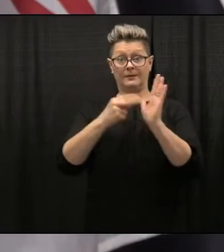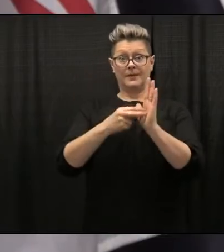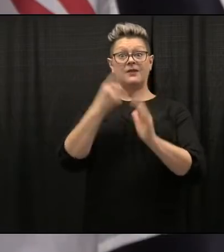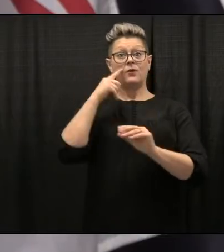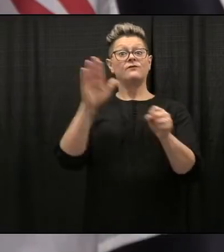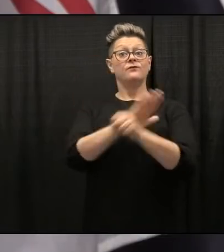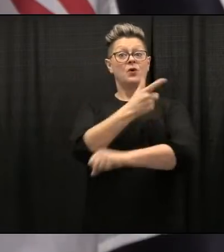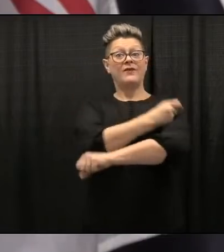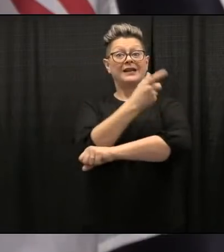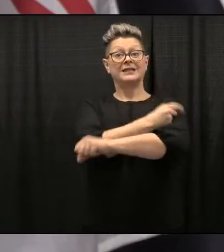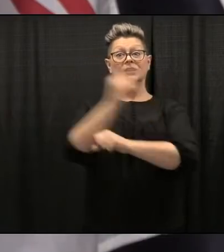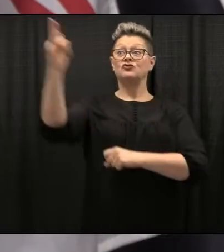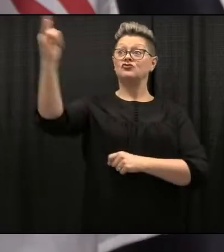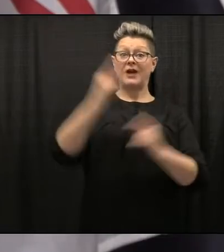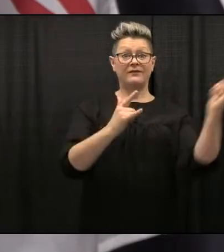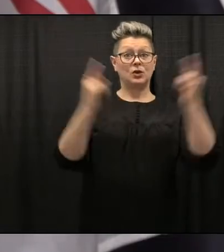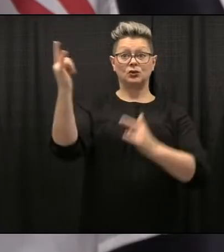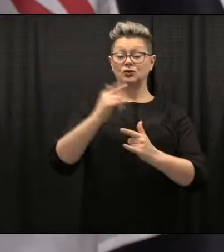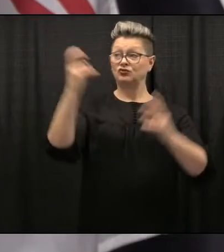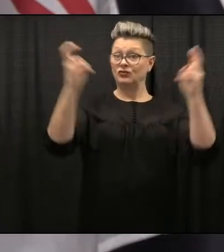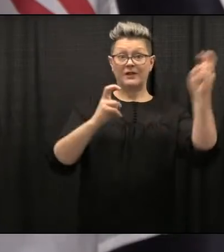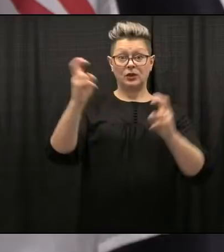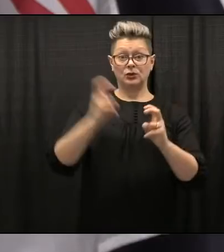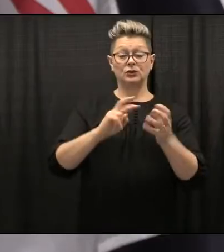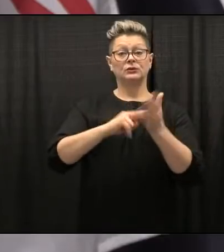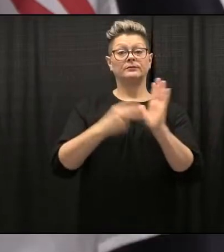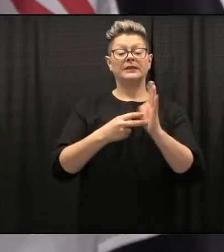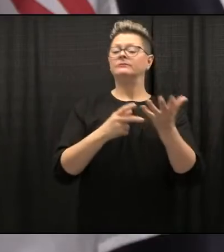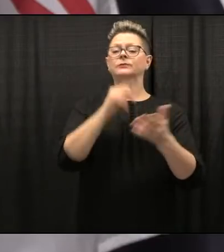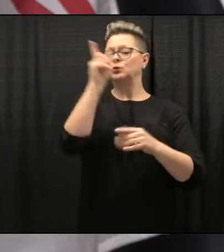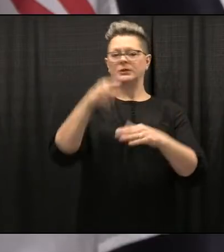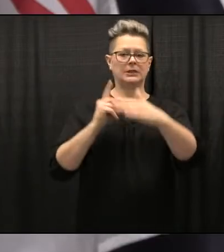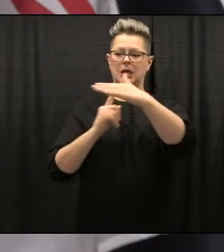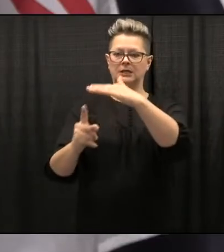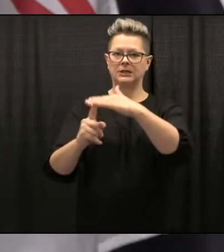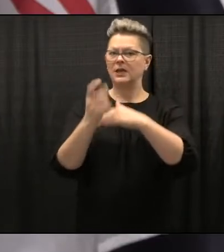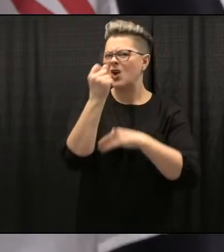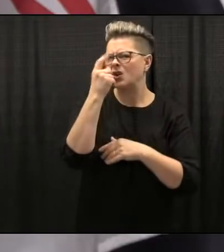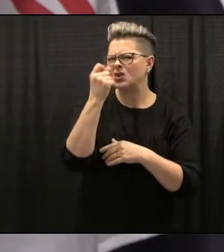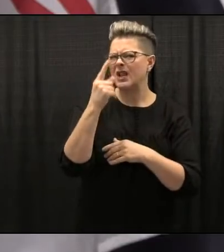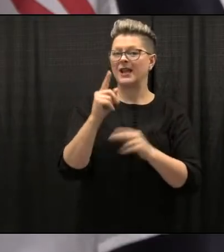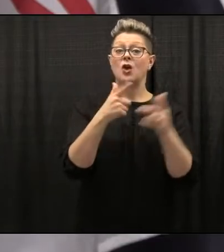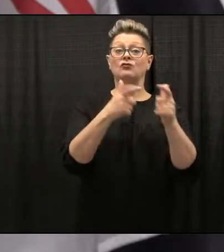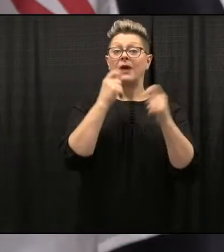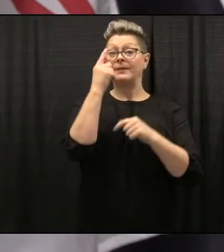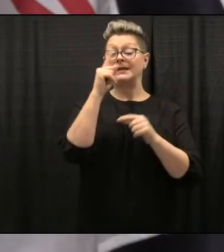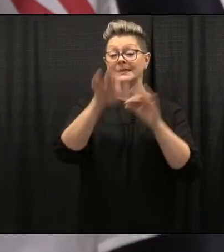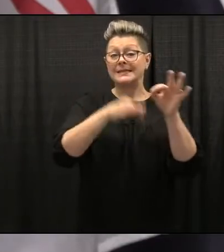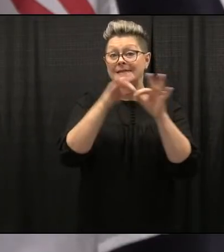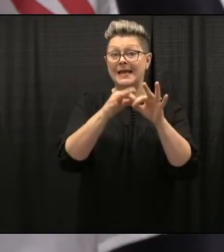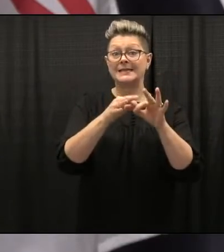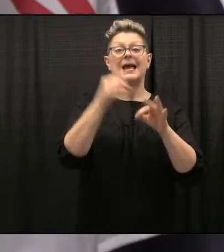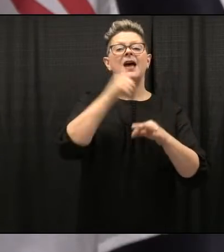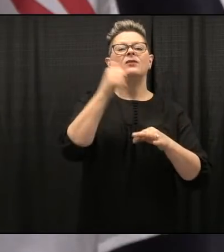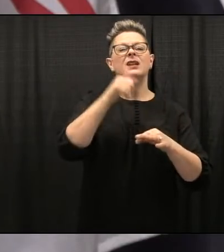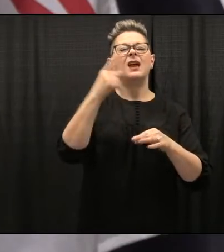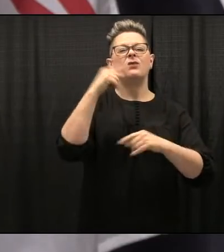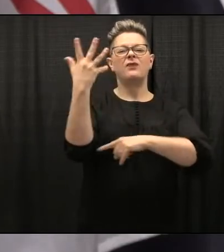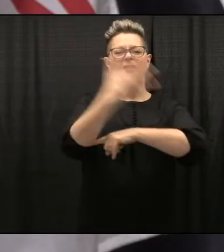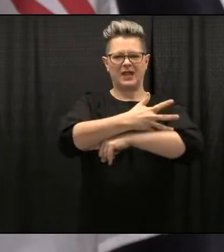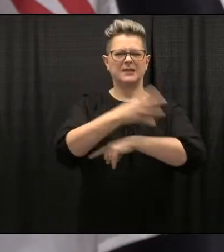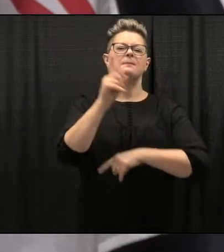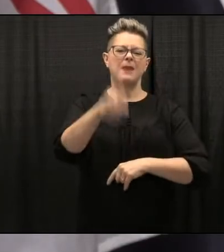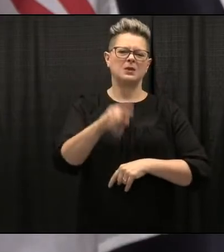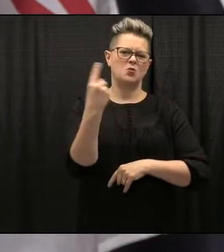fully vaccinated travelers. However, they will be required to take one rapid test each day for 5 days. And